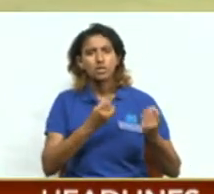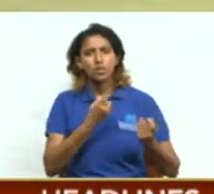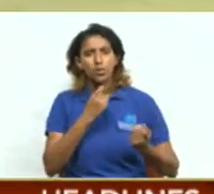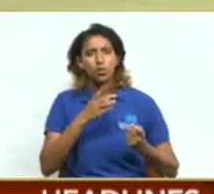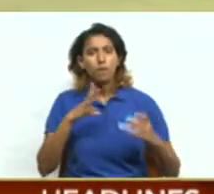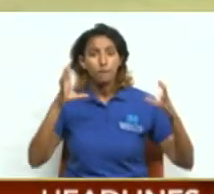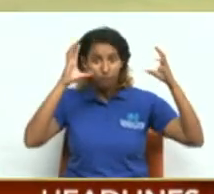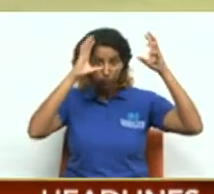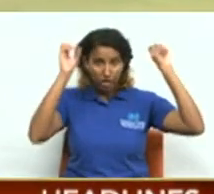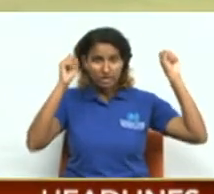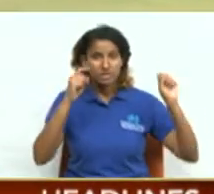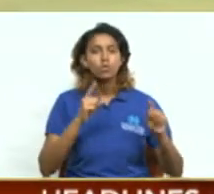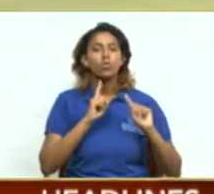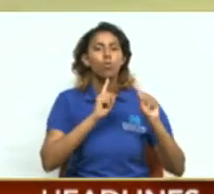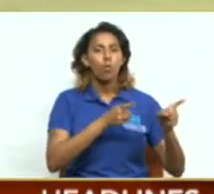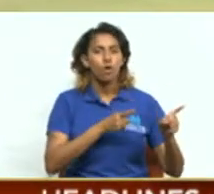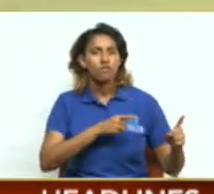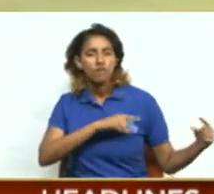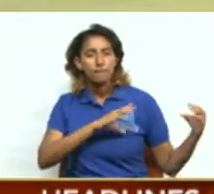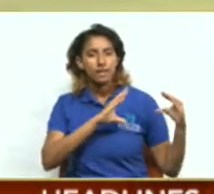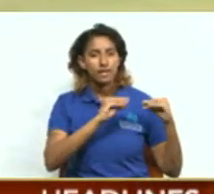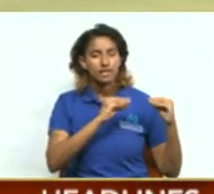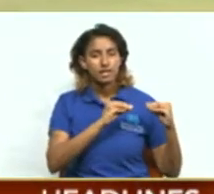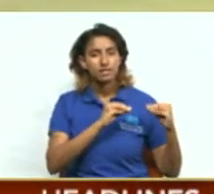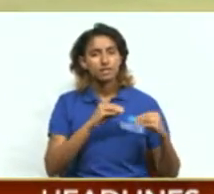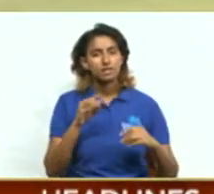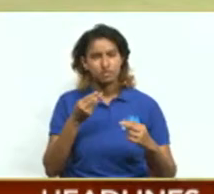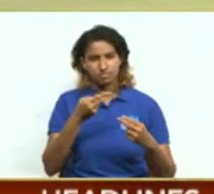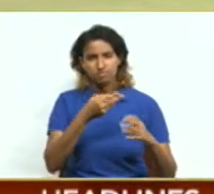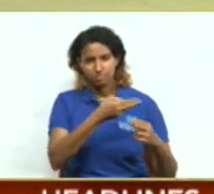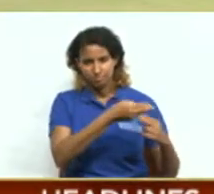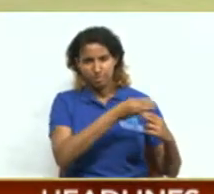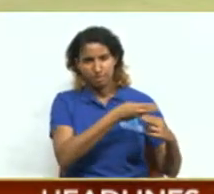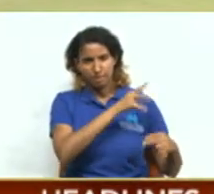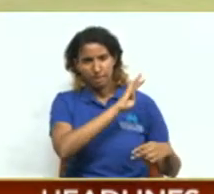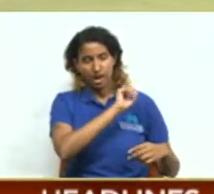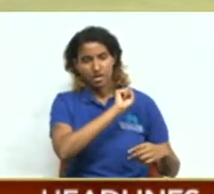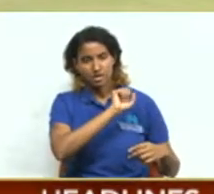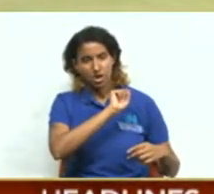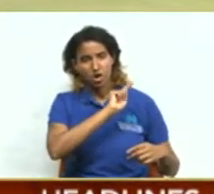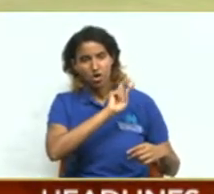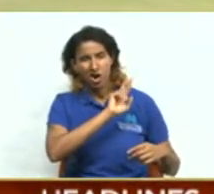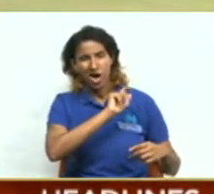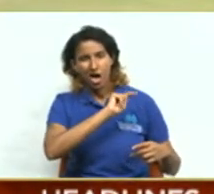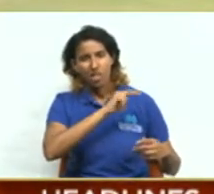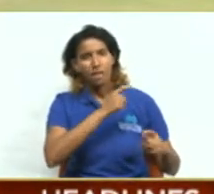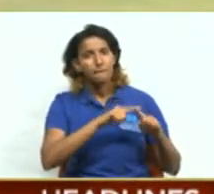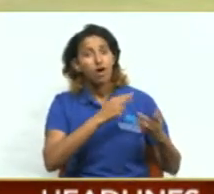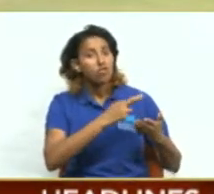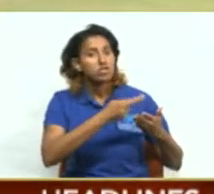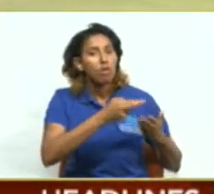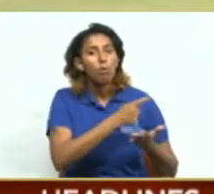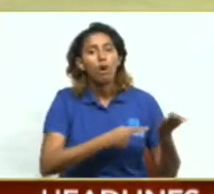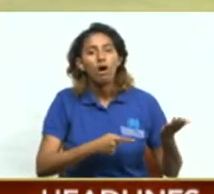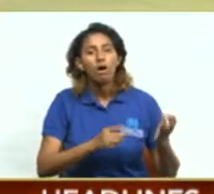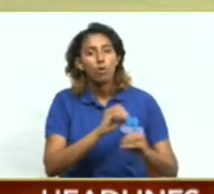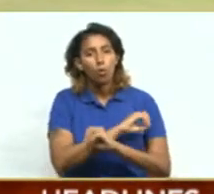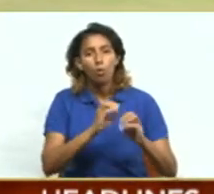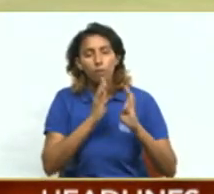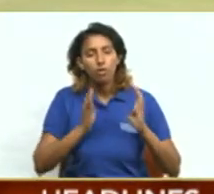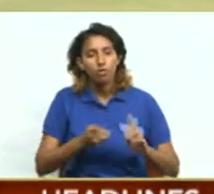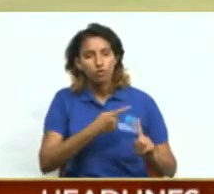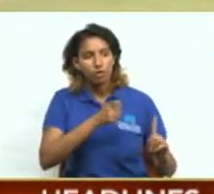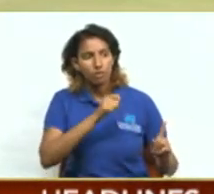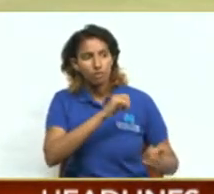Basarath, and the meeting itself was quite disappointing because no one from the disciplinary committee attended